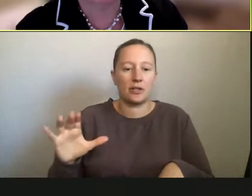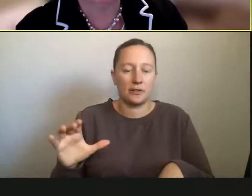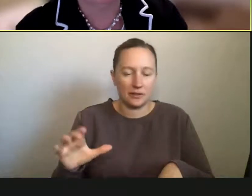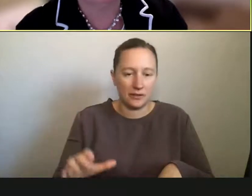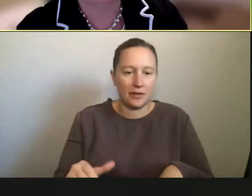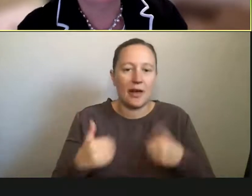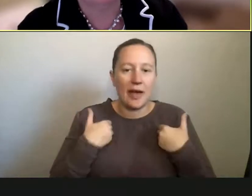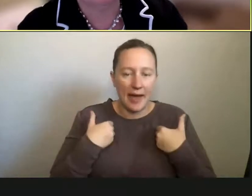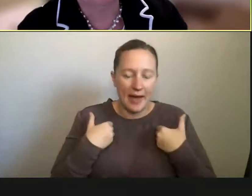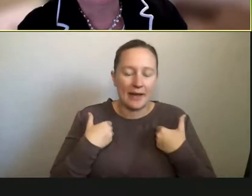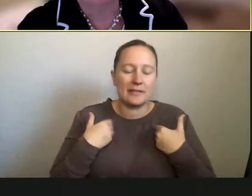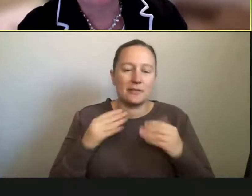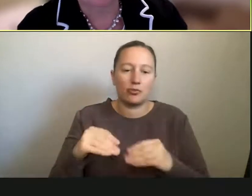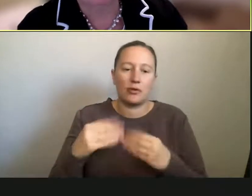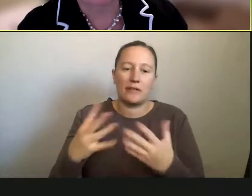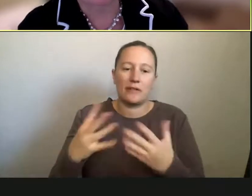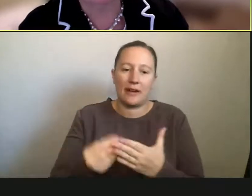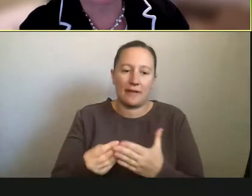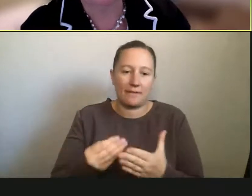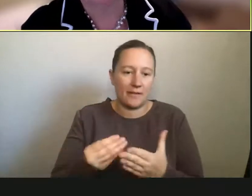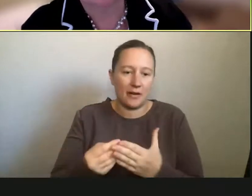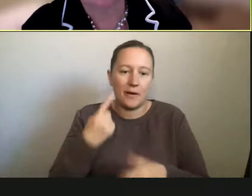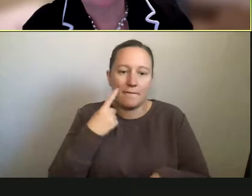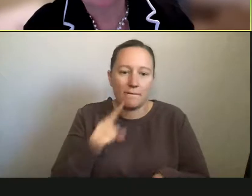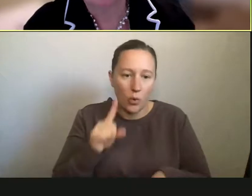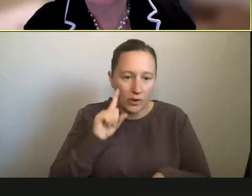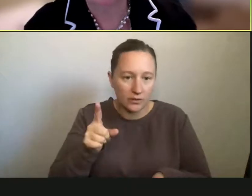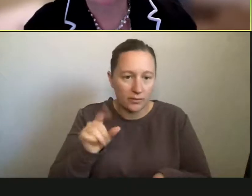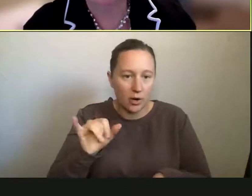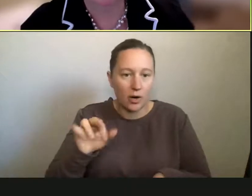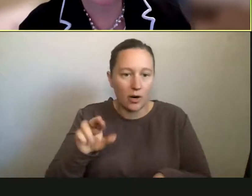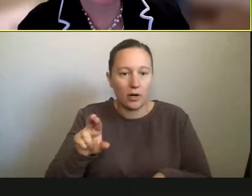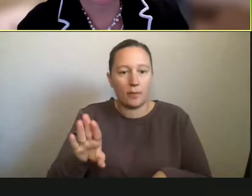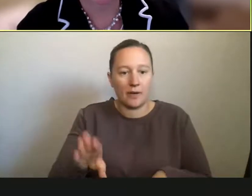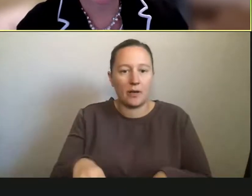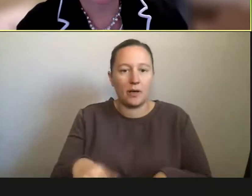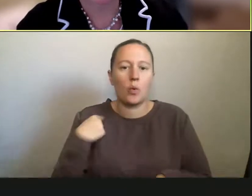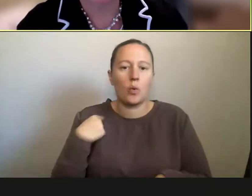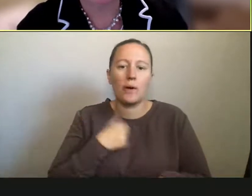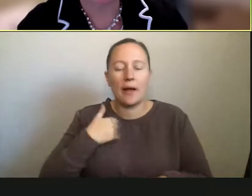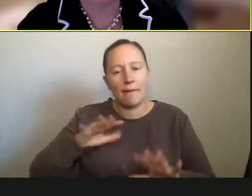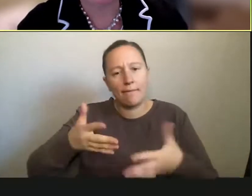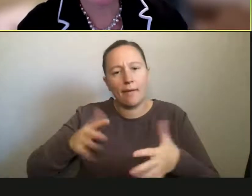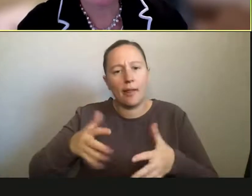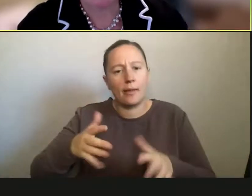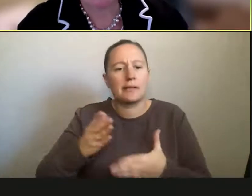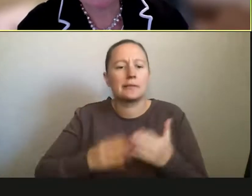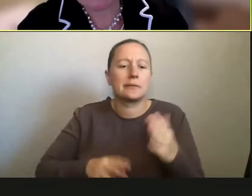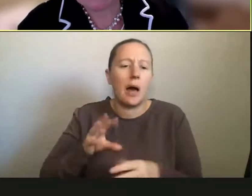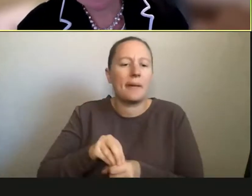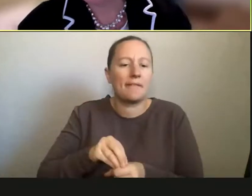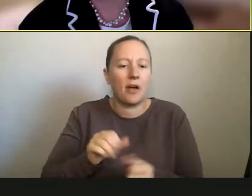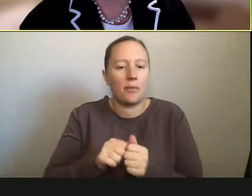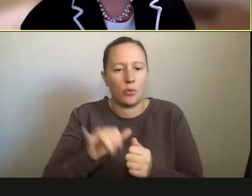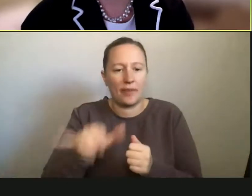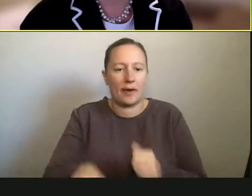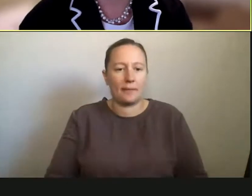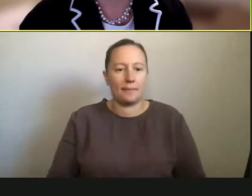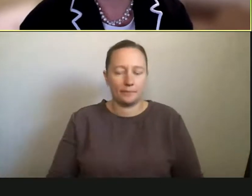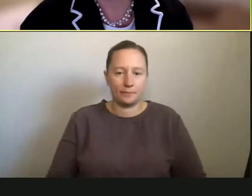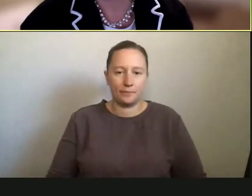has been providing funding for Smart IRB. So we have a little bit of involvement in it. Thanks.